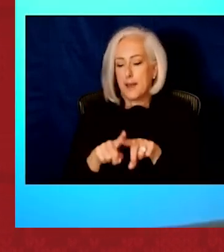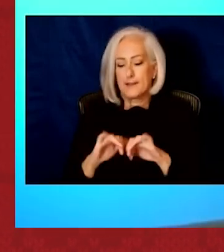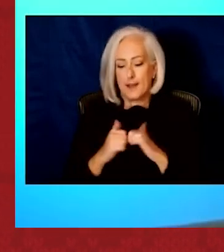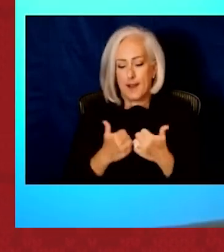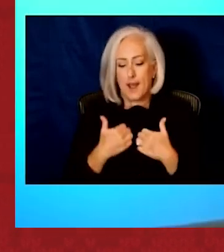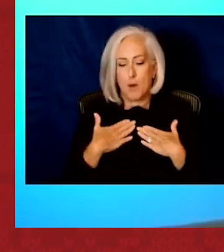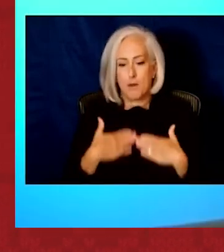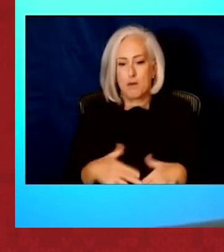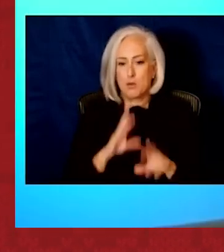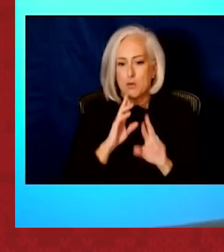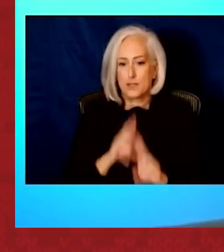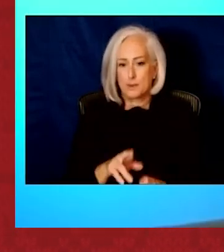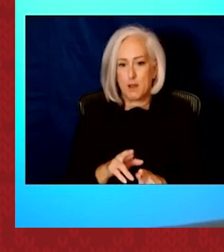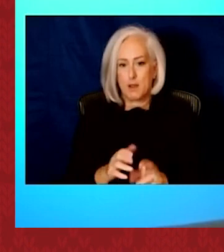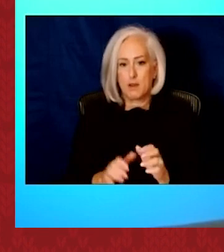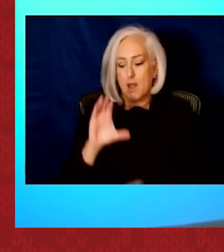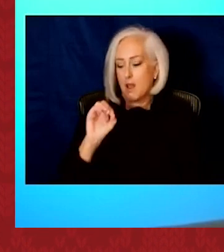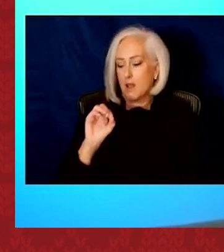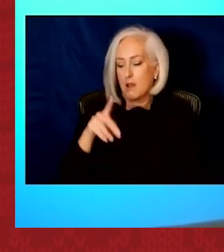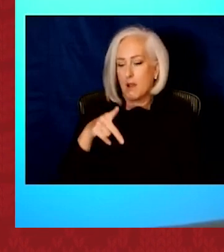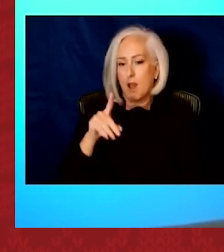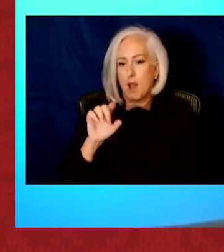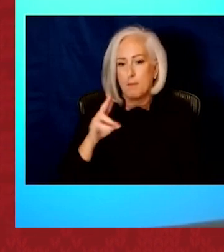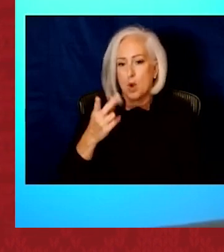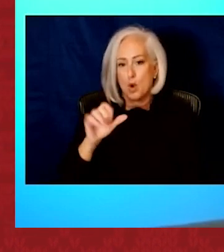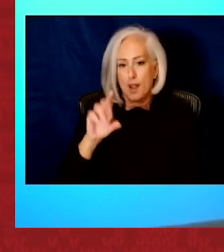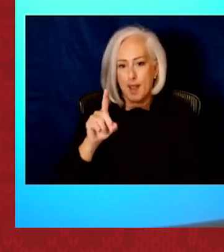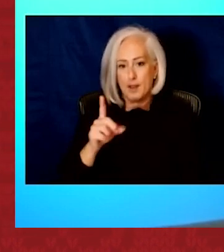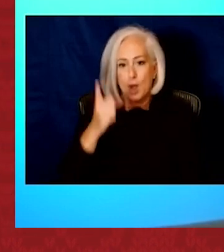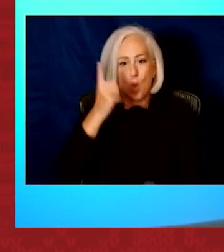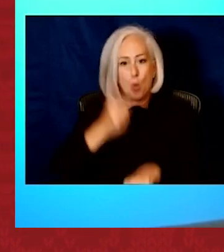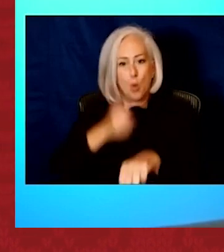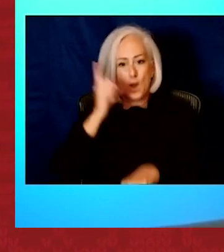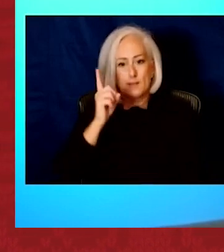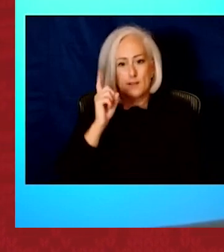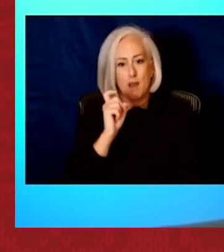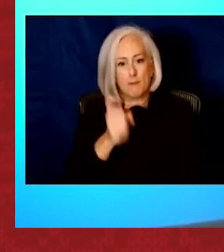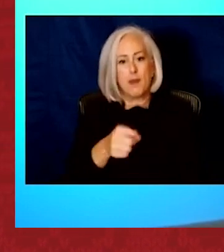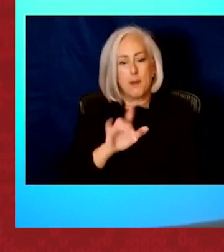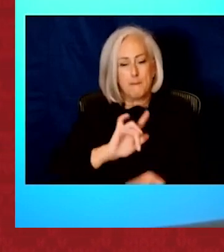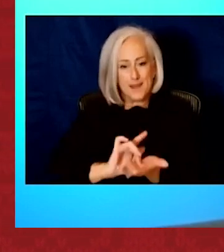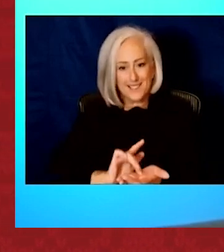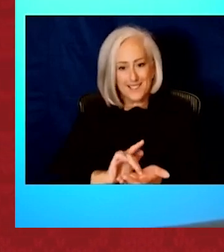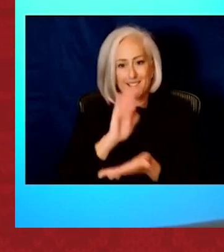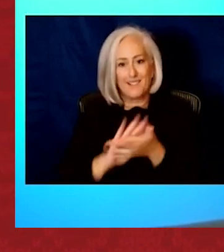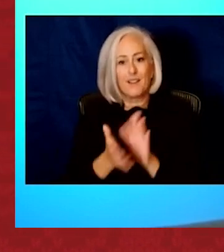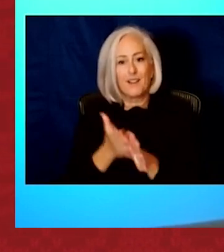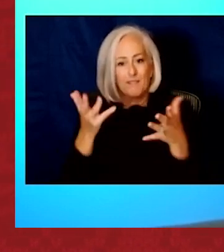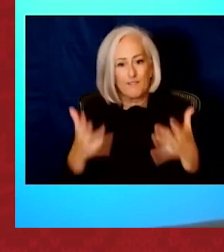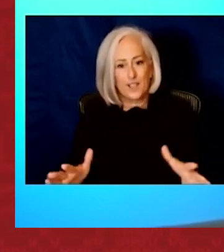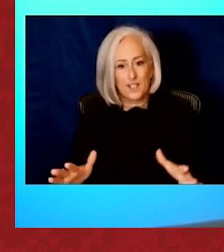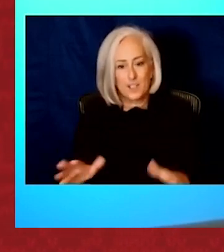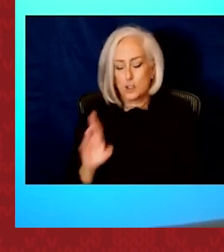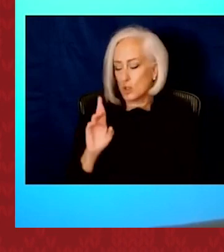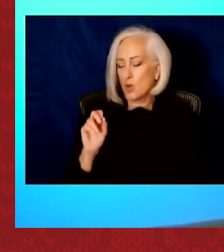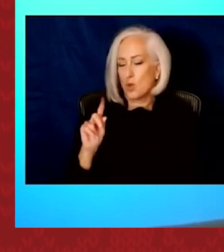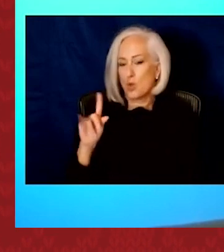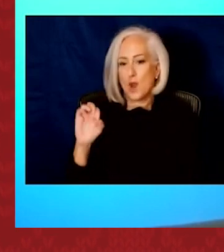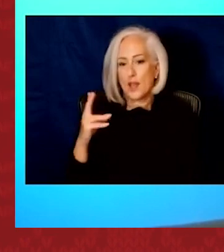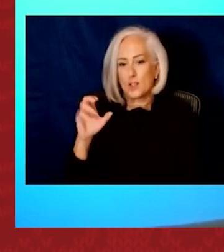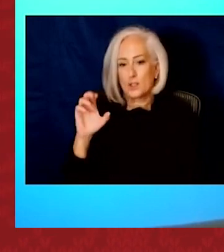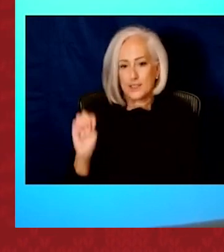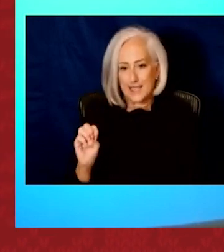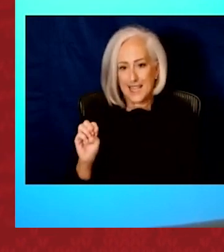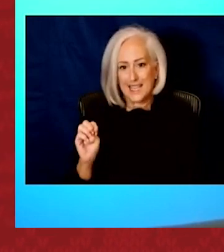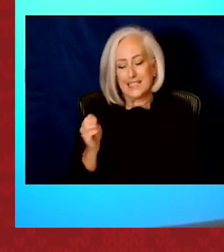Most copperhead bites, like Dakota said, it's 1 dose and you're done. Okay. It does not take a lot. Rattlesnake bites can take many